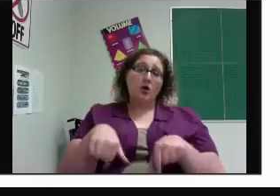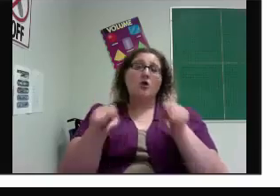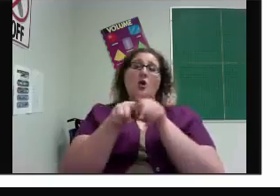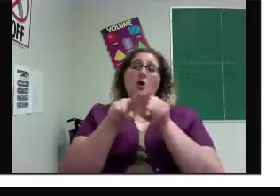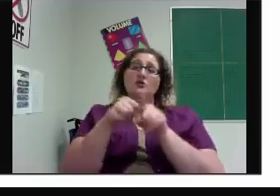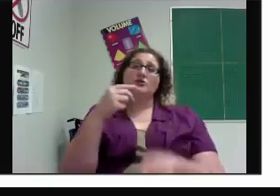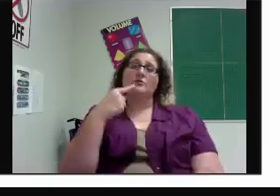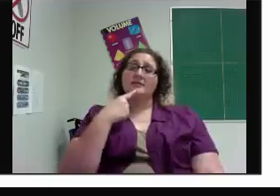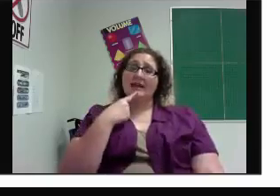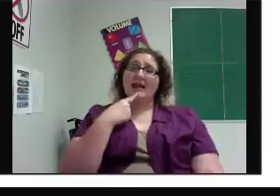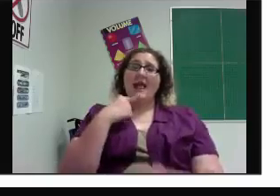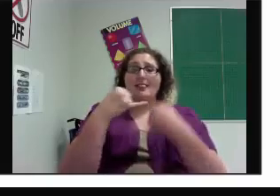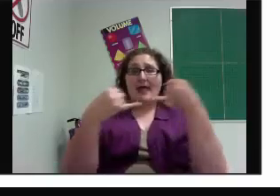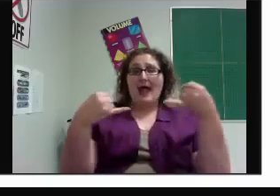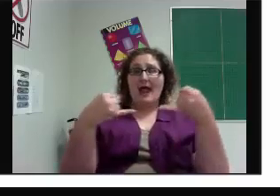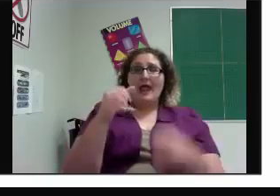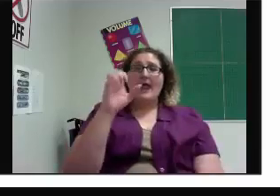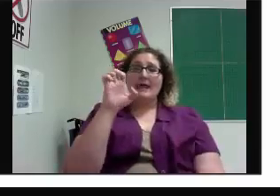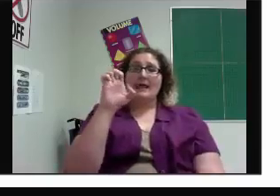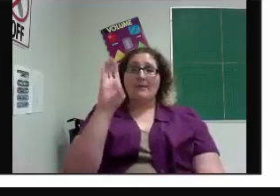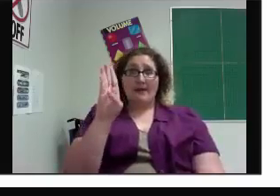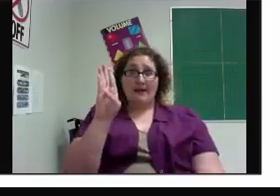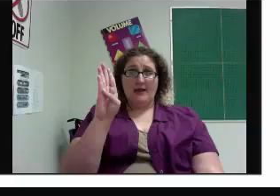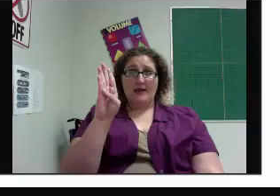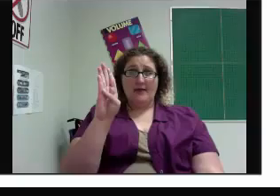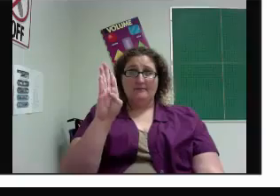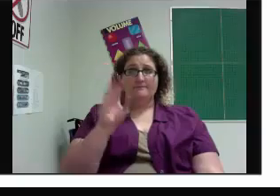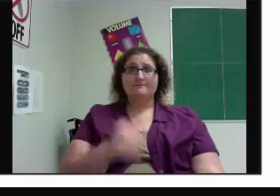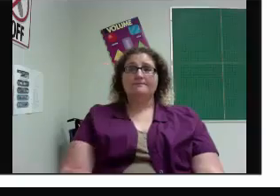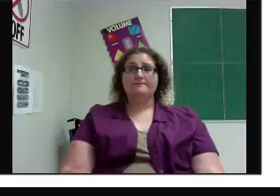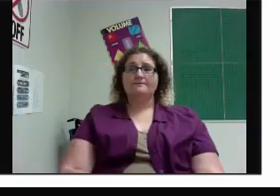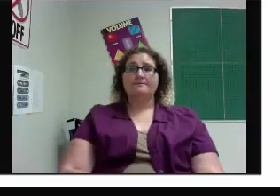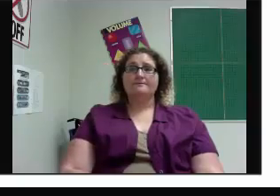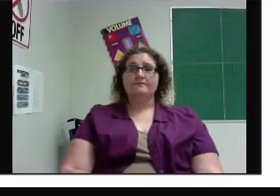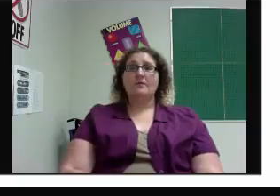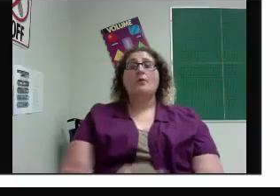We could also say that it's line EB.